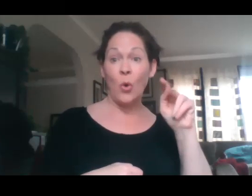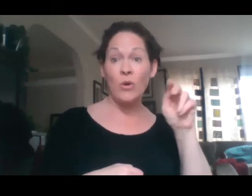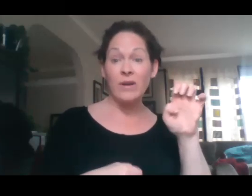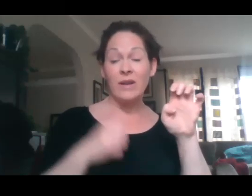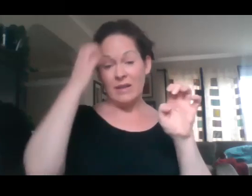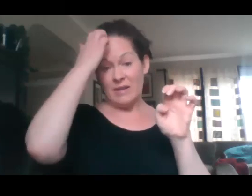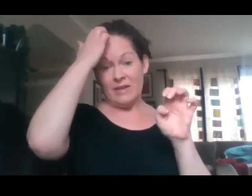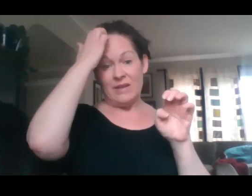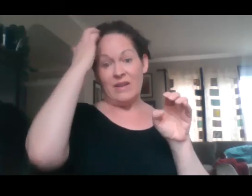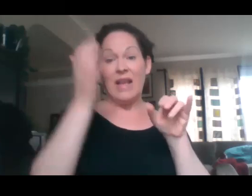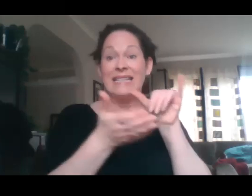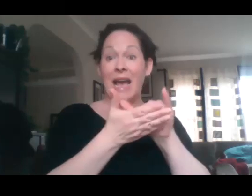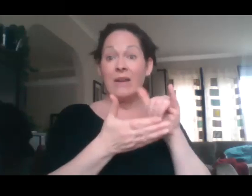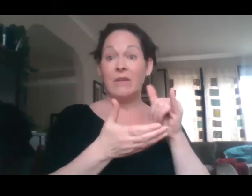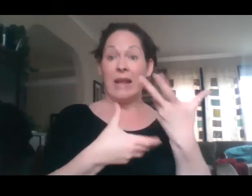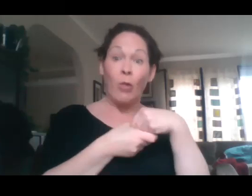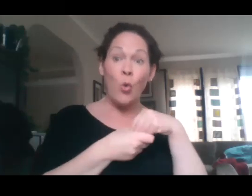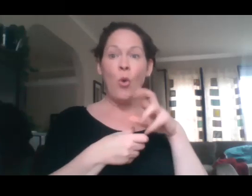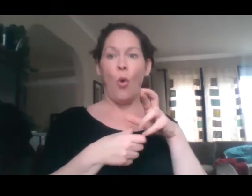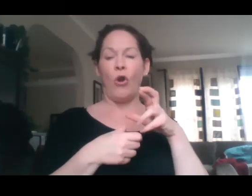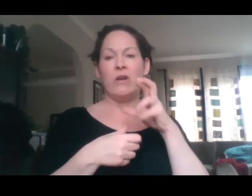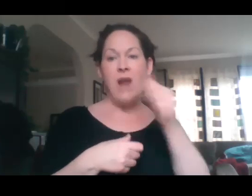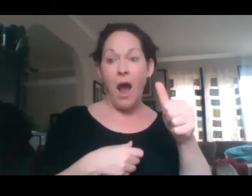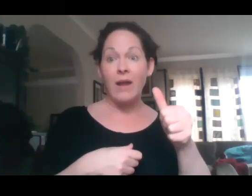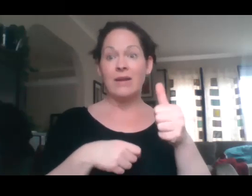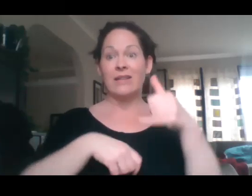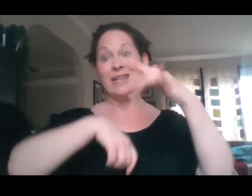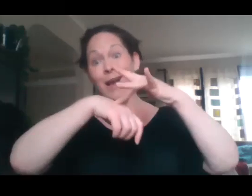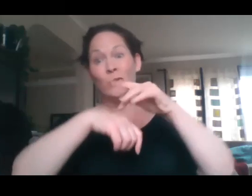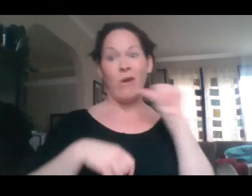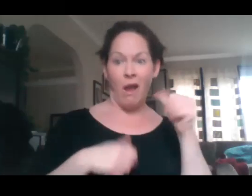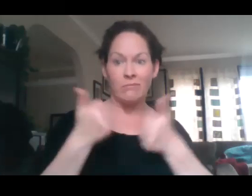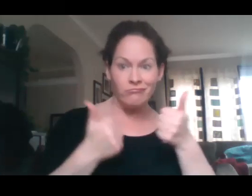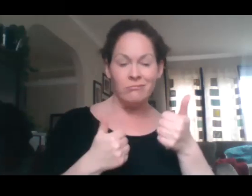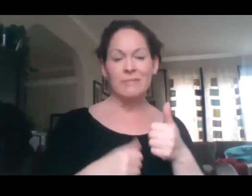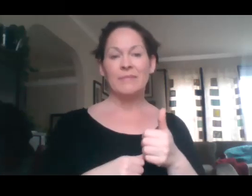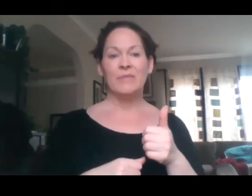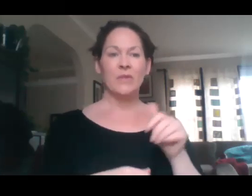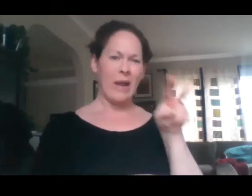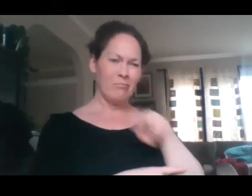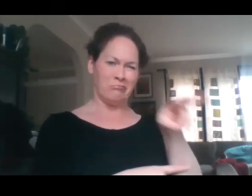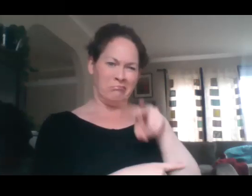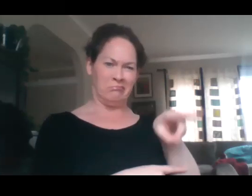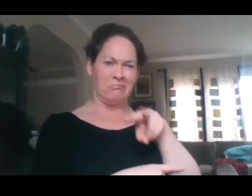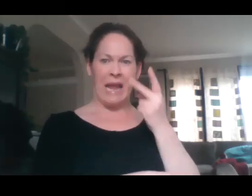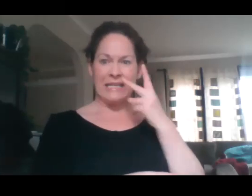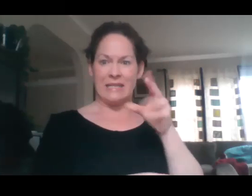excluded or does it cross over it, I'll take the inverse and see if the horizontal asymptote ends up in the